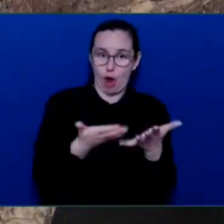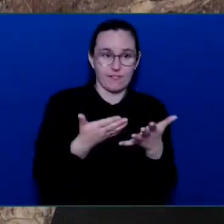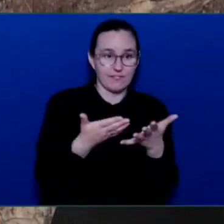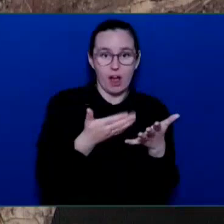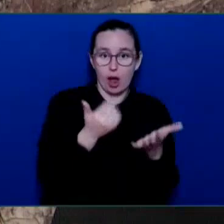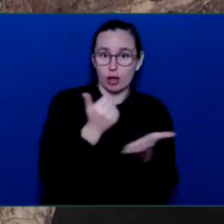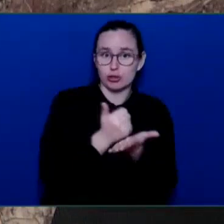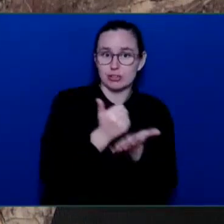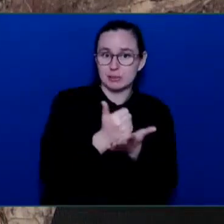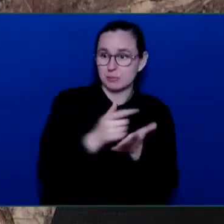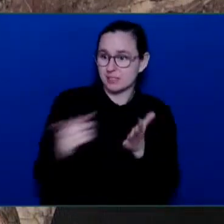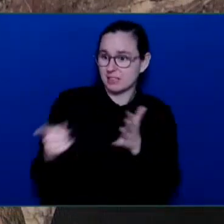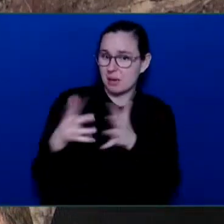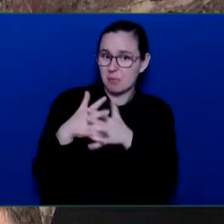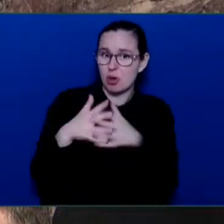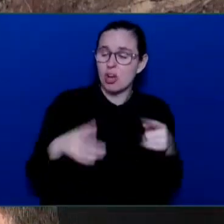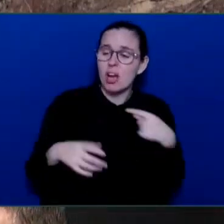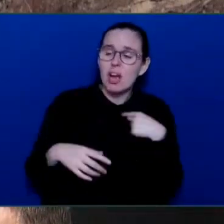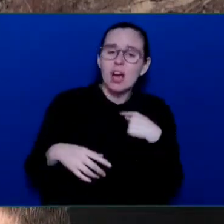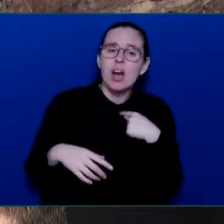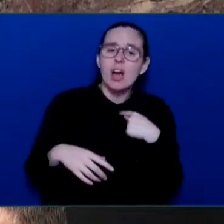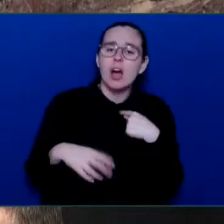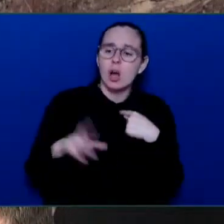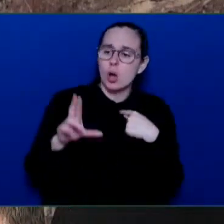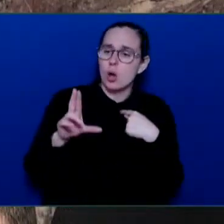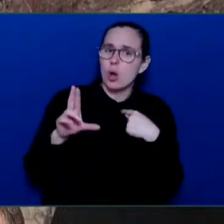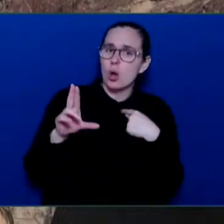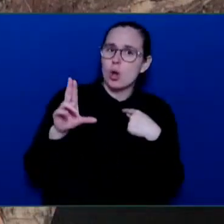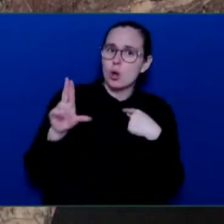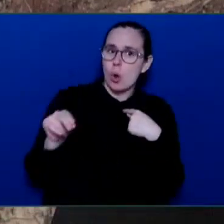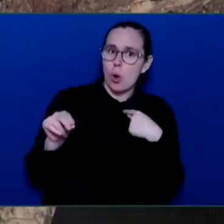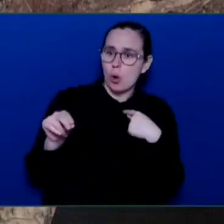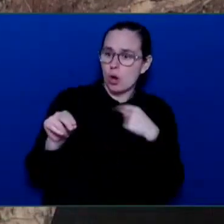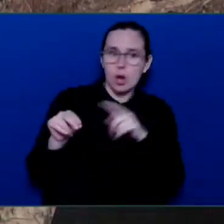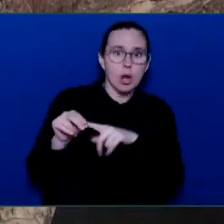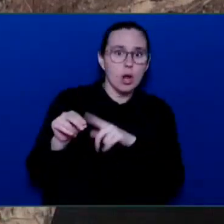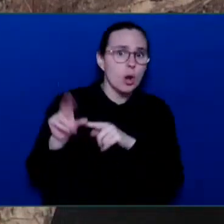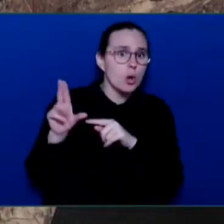British Columbia. Let's look at how Kristen reacted to what the